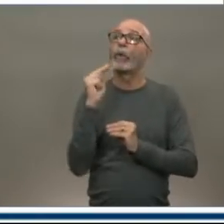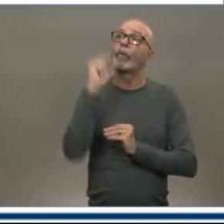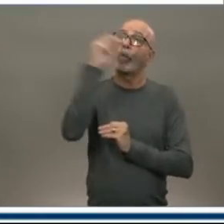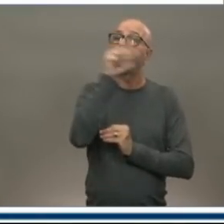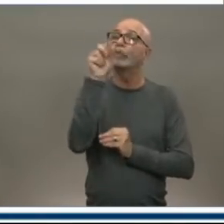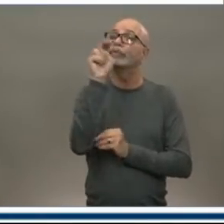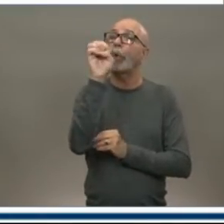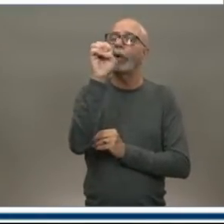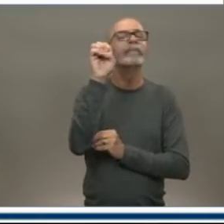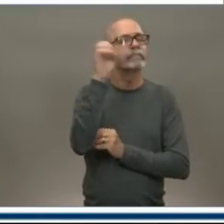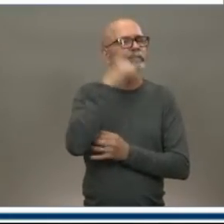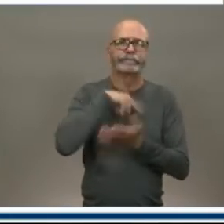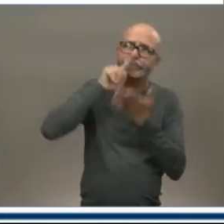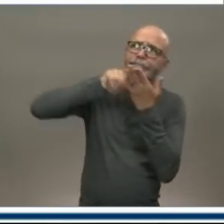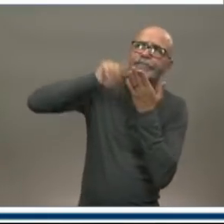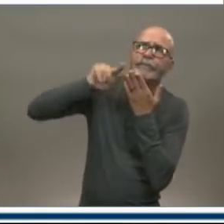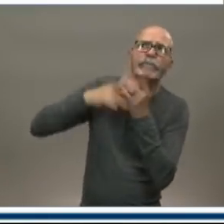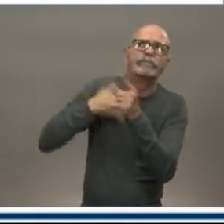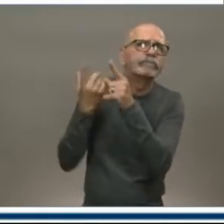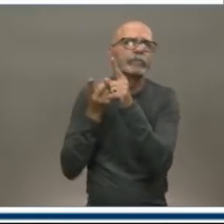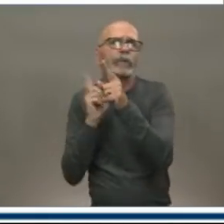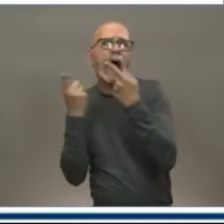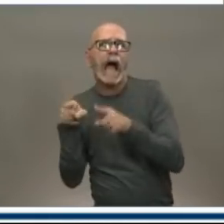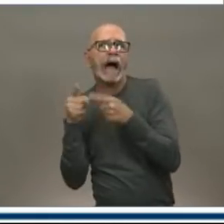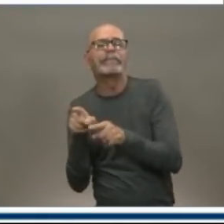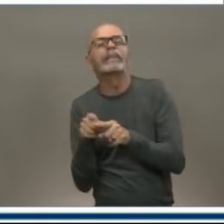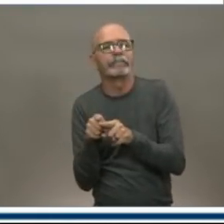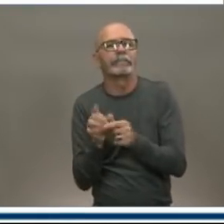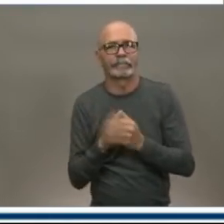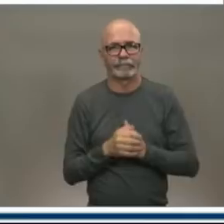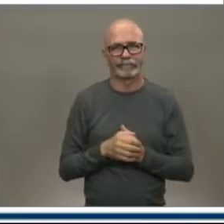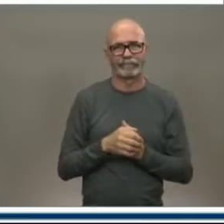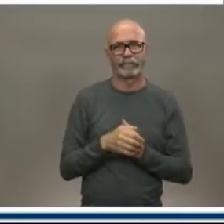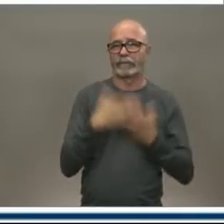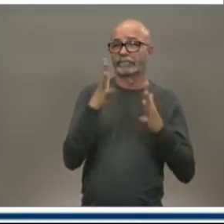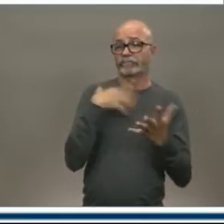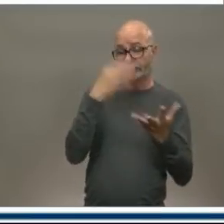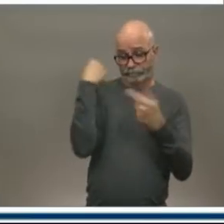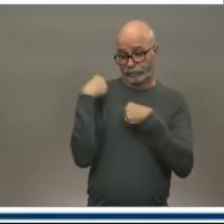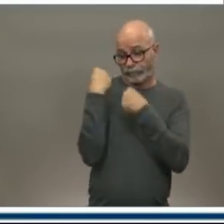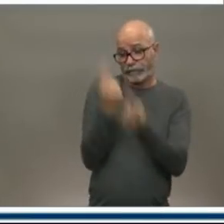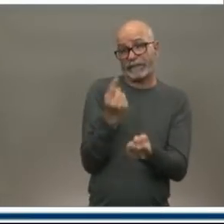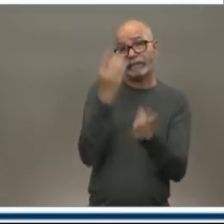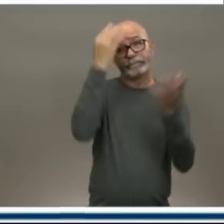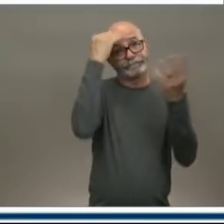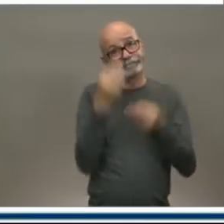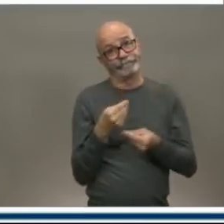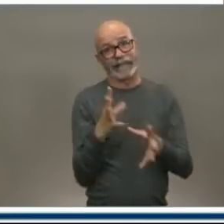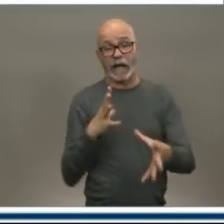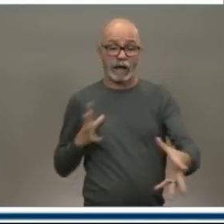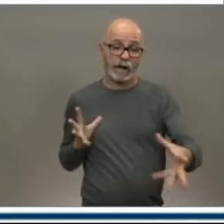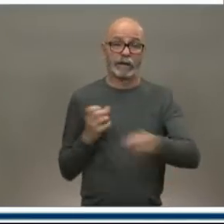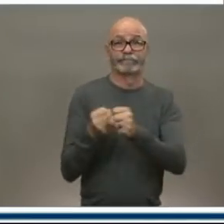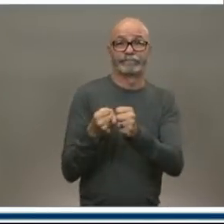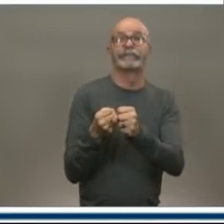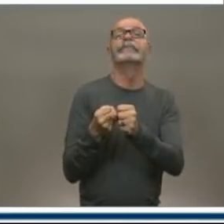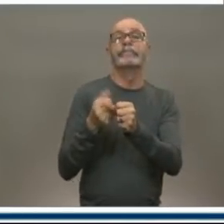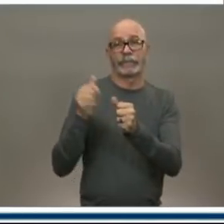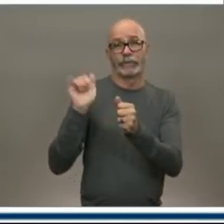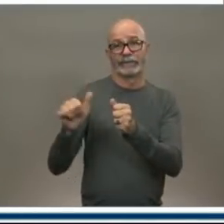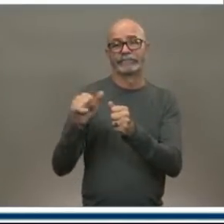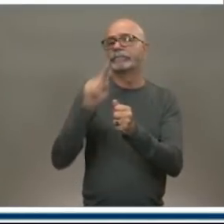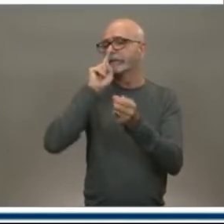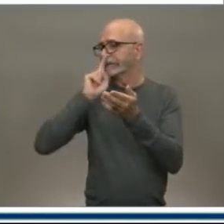investigation. Several cases that we have reported since our last update are still under investigation. And in particular, we